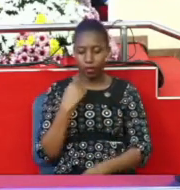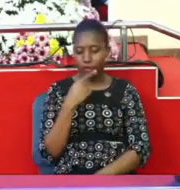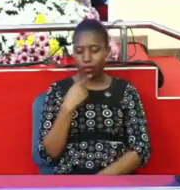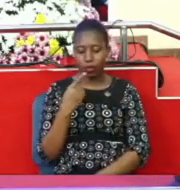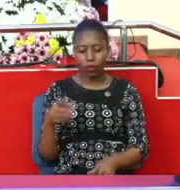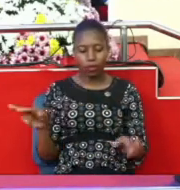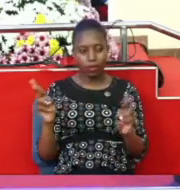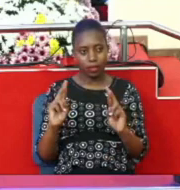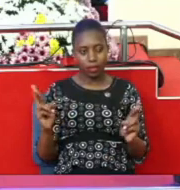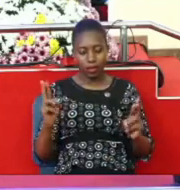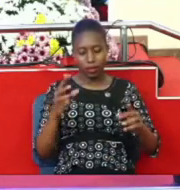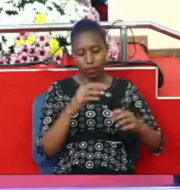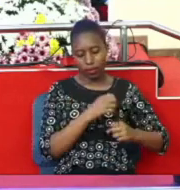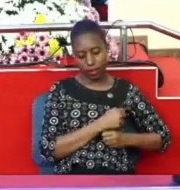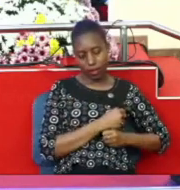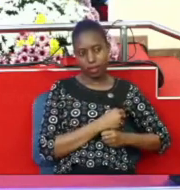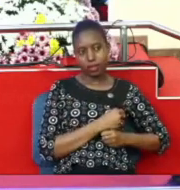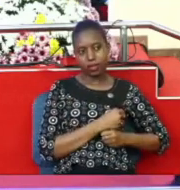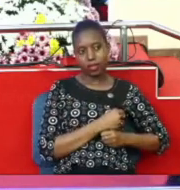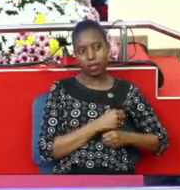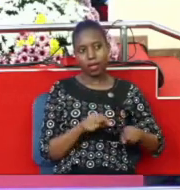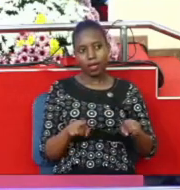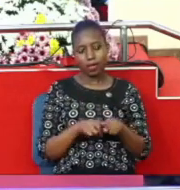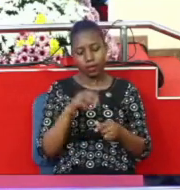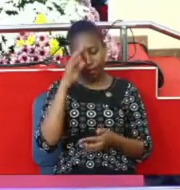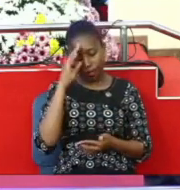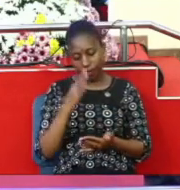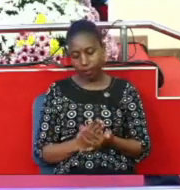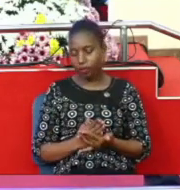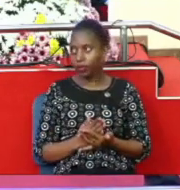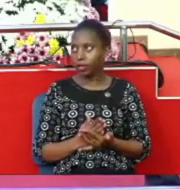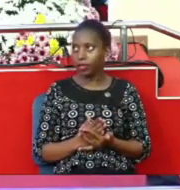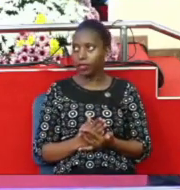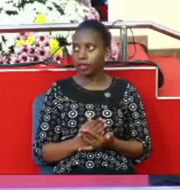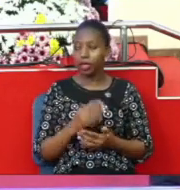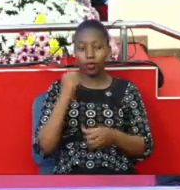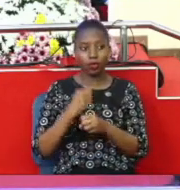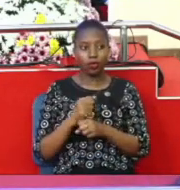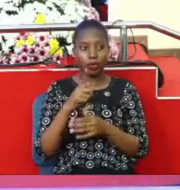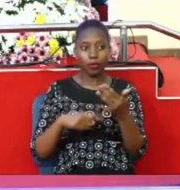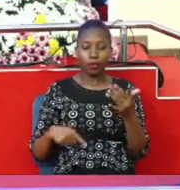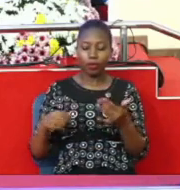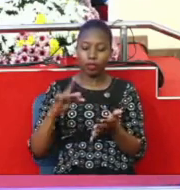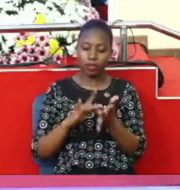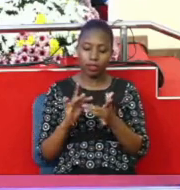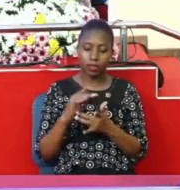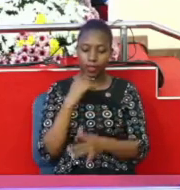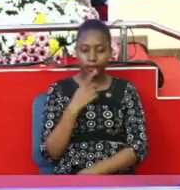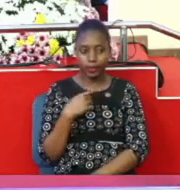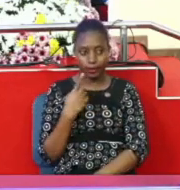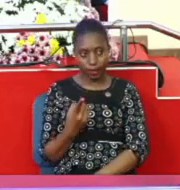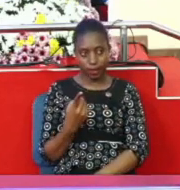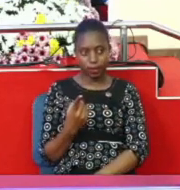trust and have conviction to do what Jesus says, then that